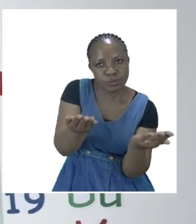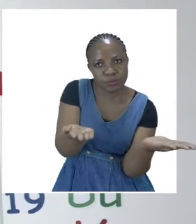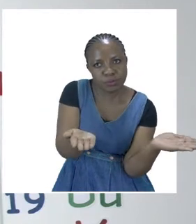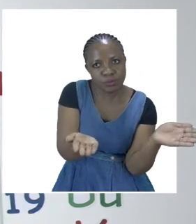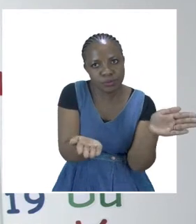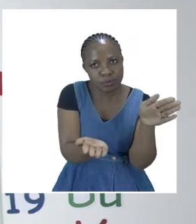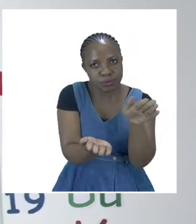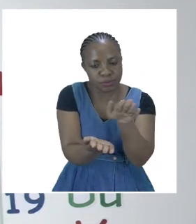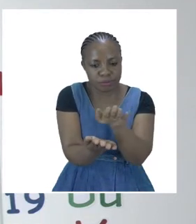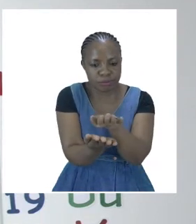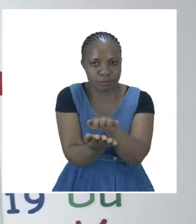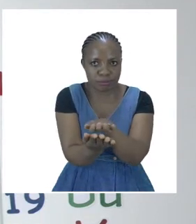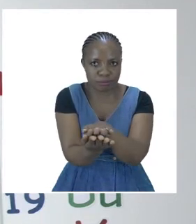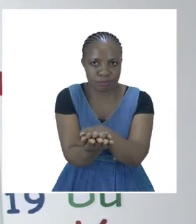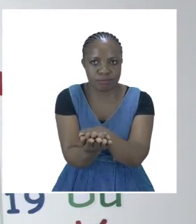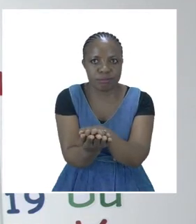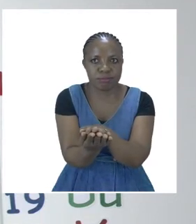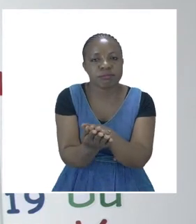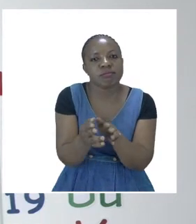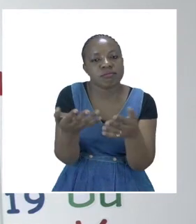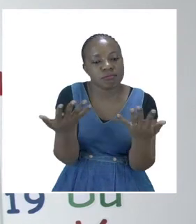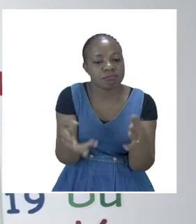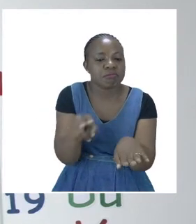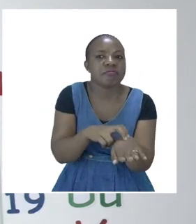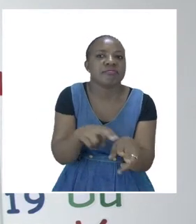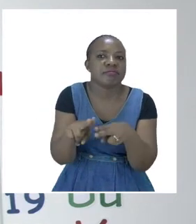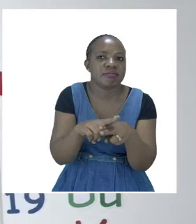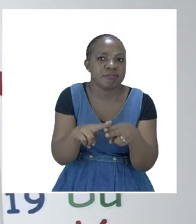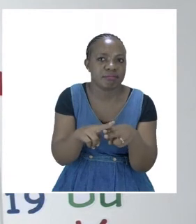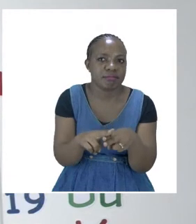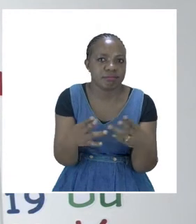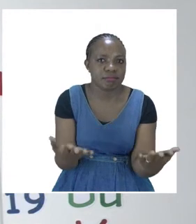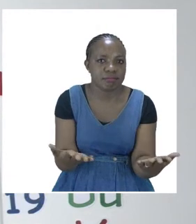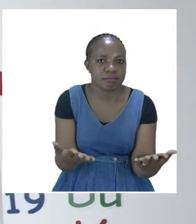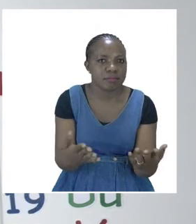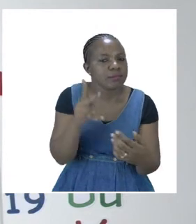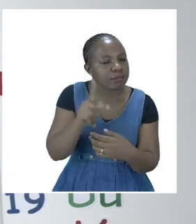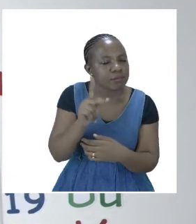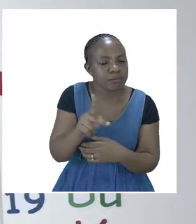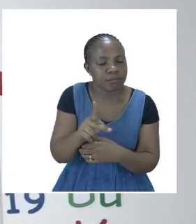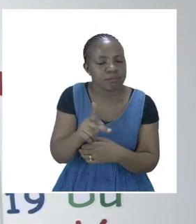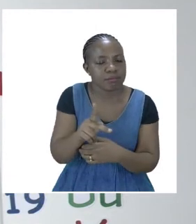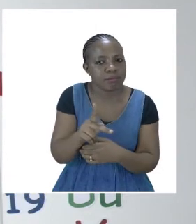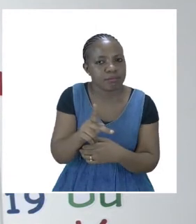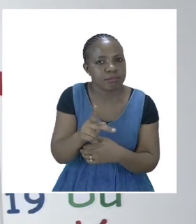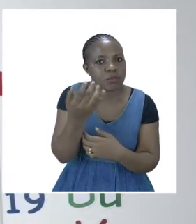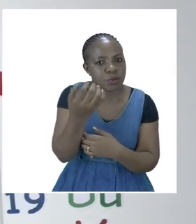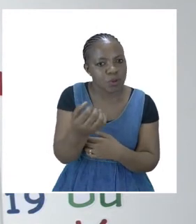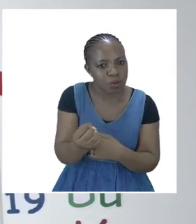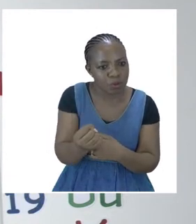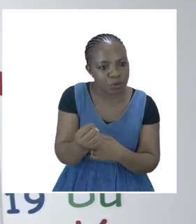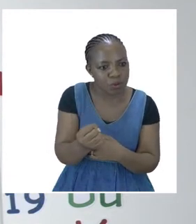it for ready to use. But there is more. We are also available on